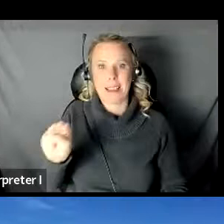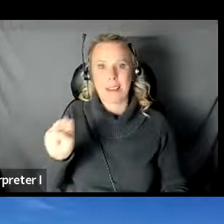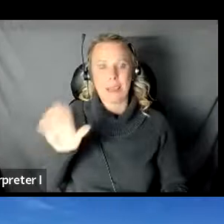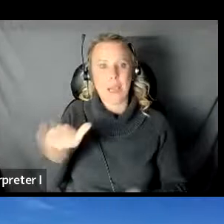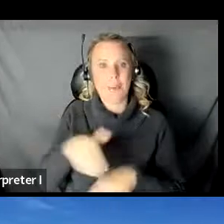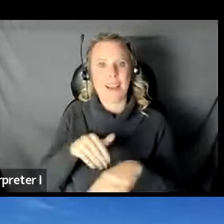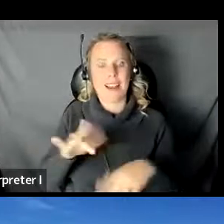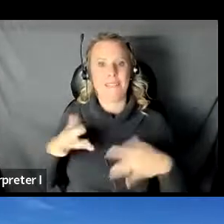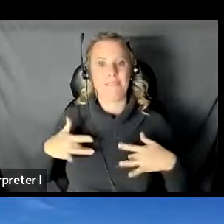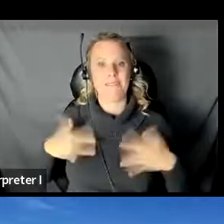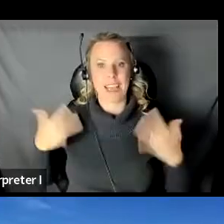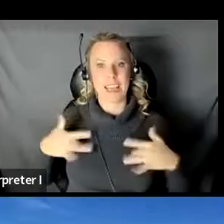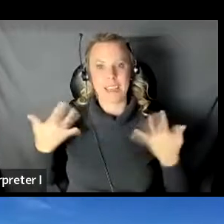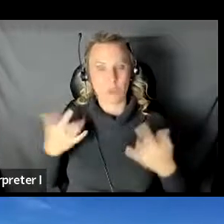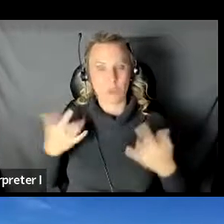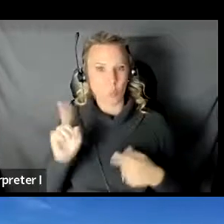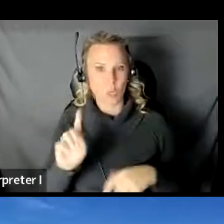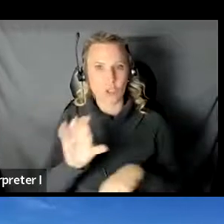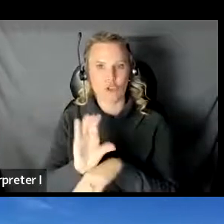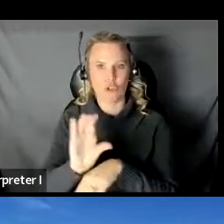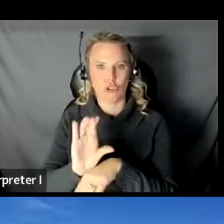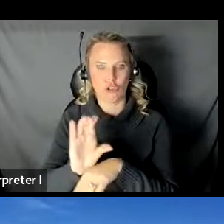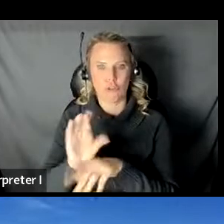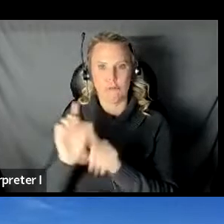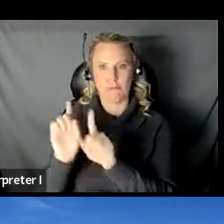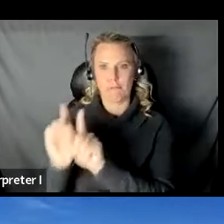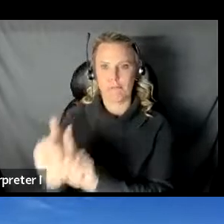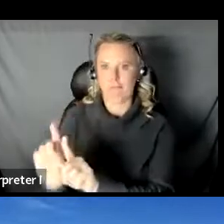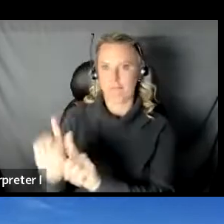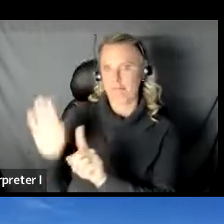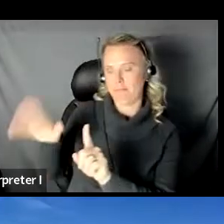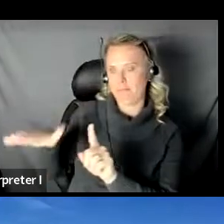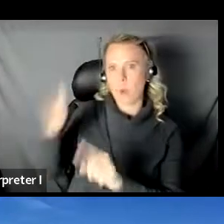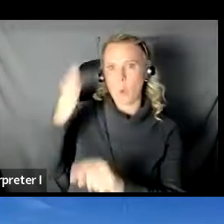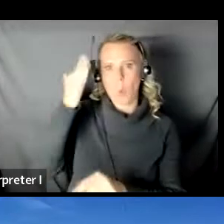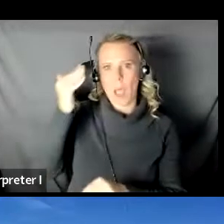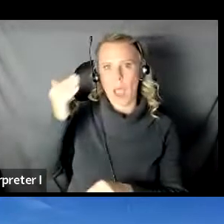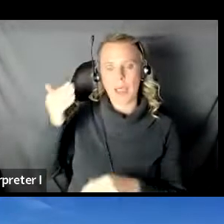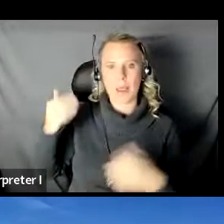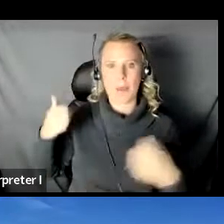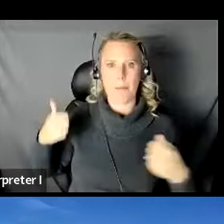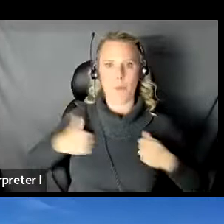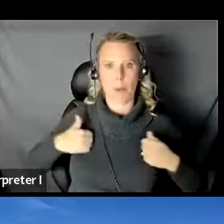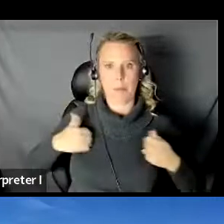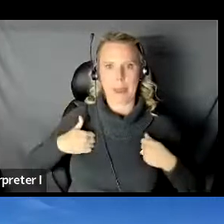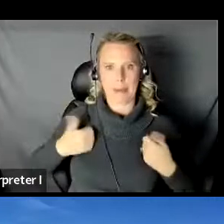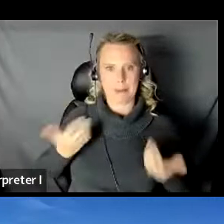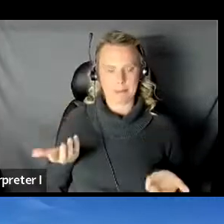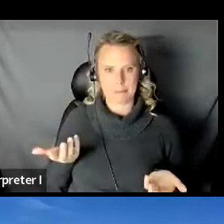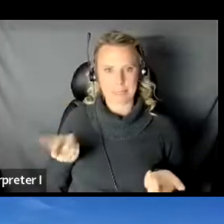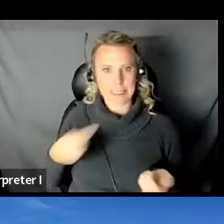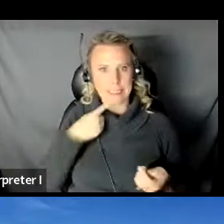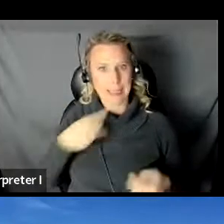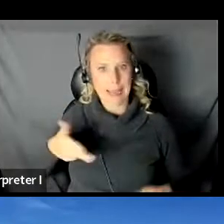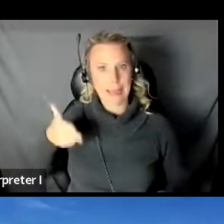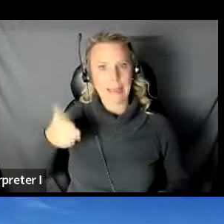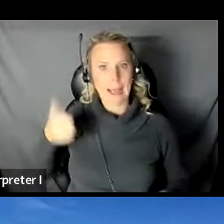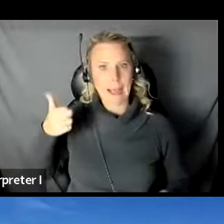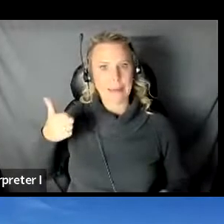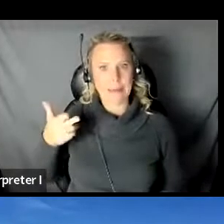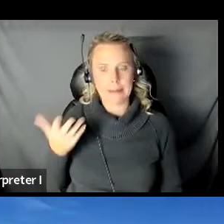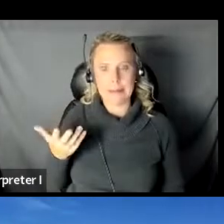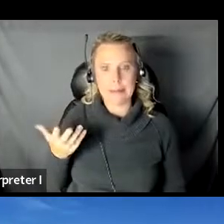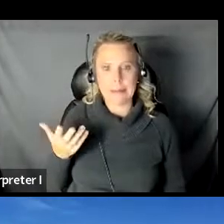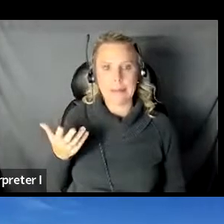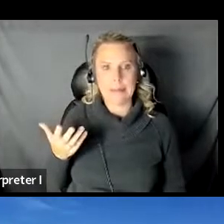at church with Sam, and I asked him why he was carrying a book bag. He said he had a gun. Now,